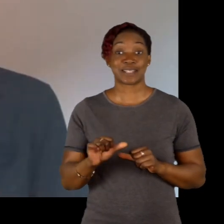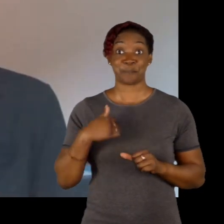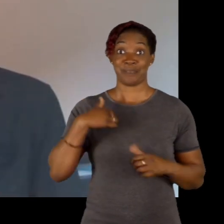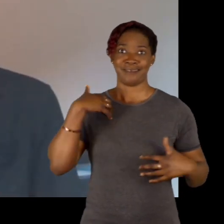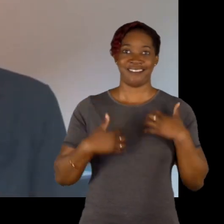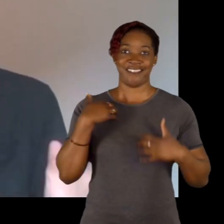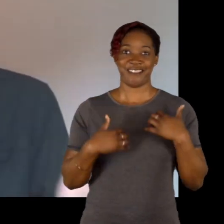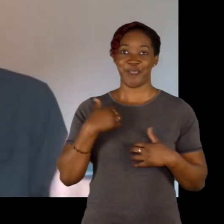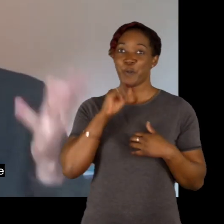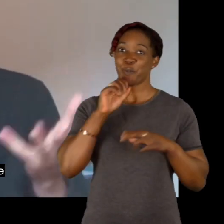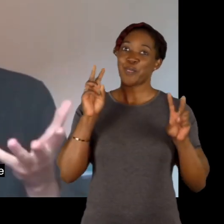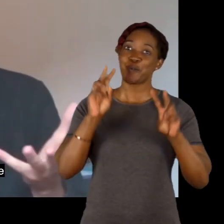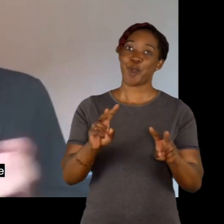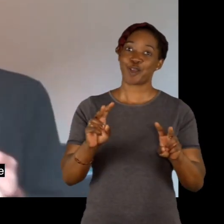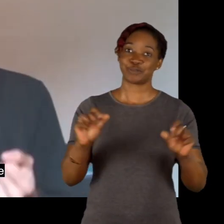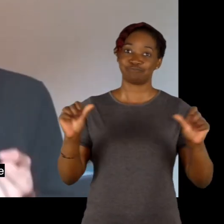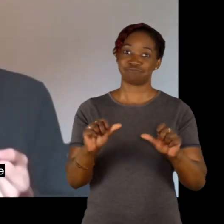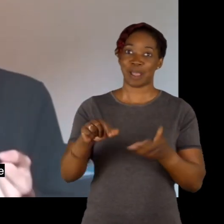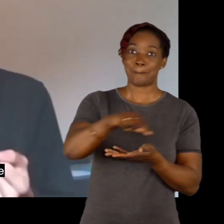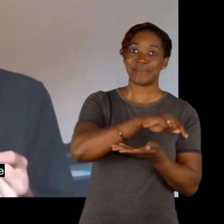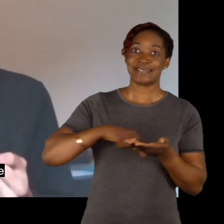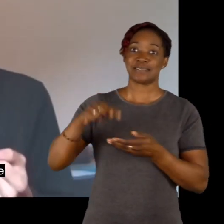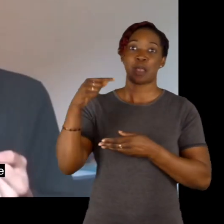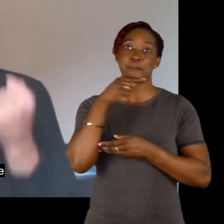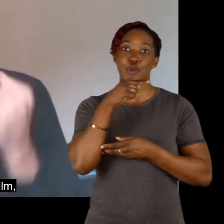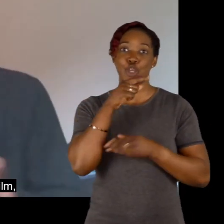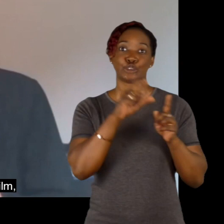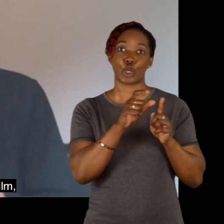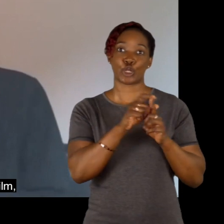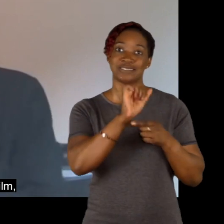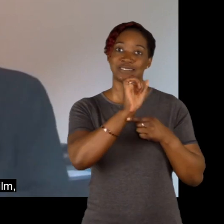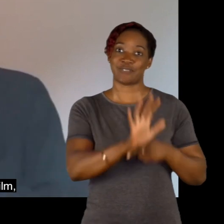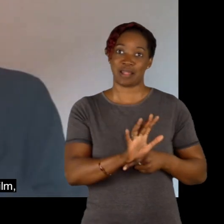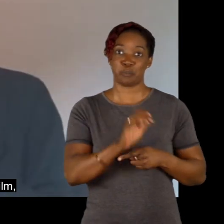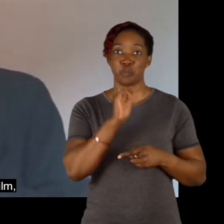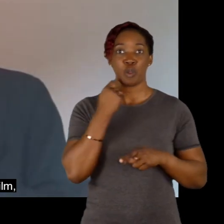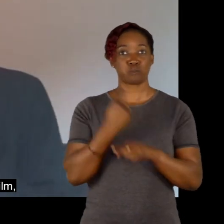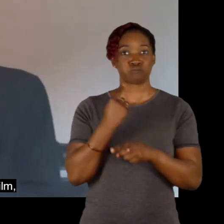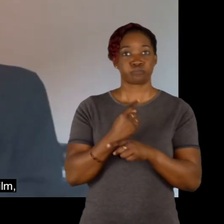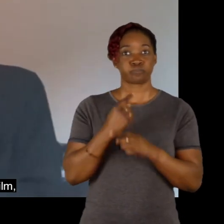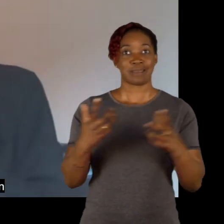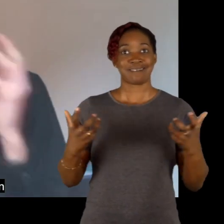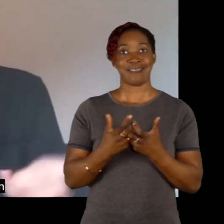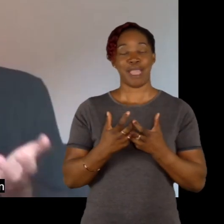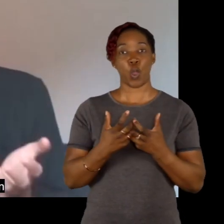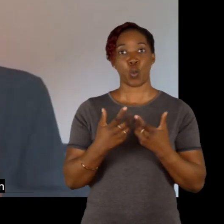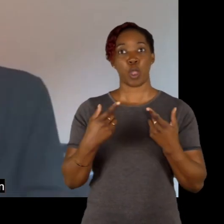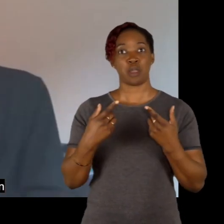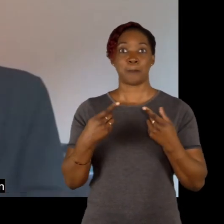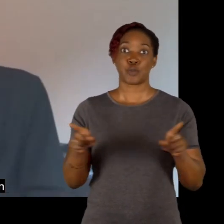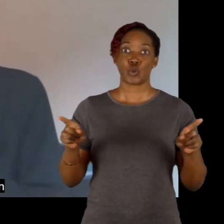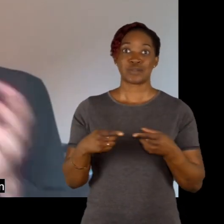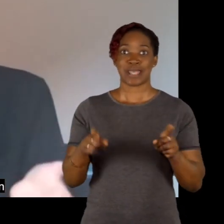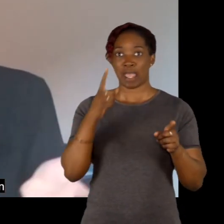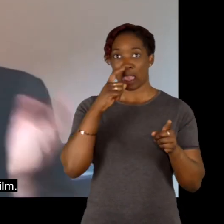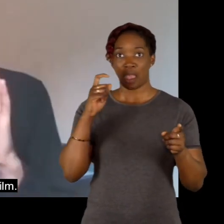composer. So next up, I'm quite excited because we're going to get to watch a bit of Pizza Boy, Duncan Forbes's film. And we're going to talk a little bit about